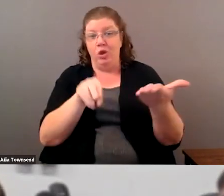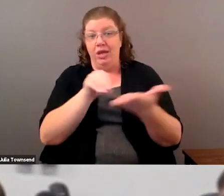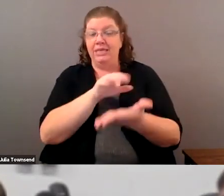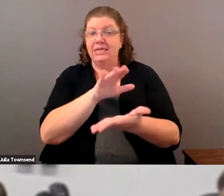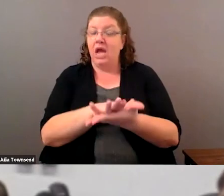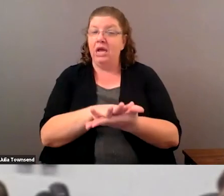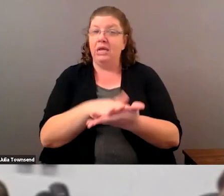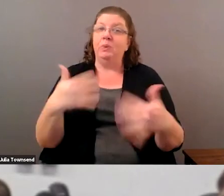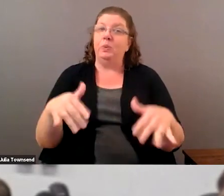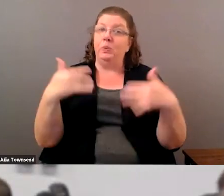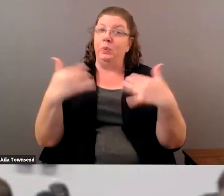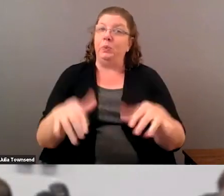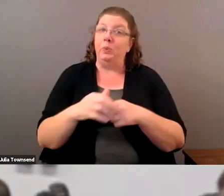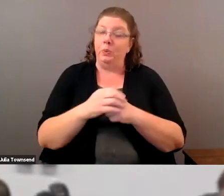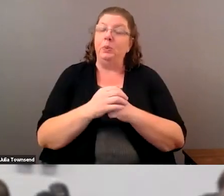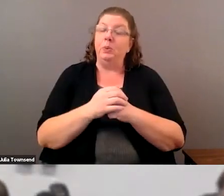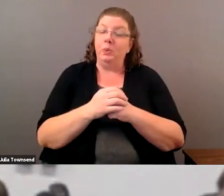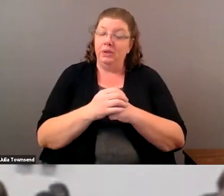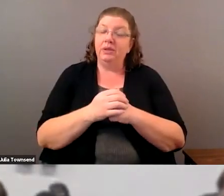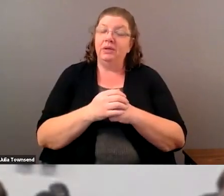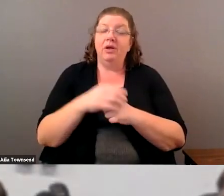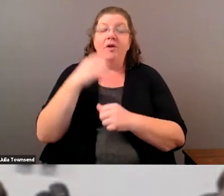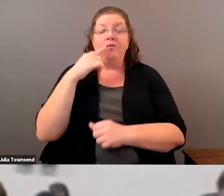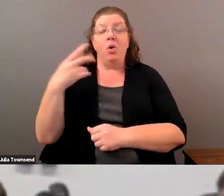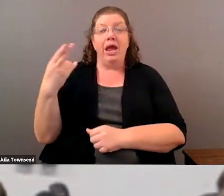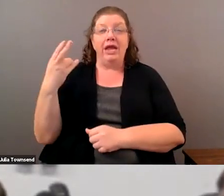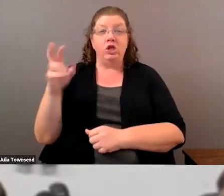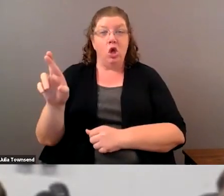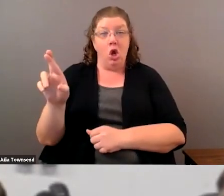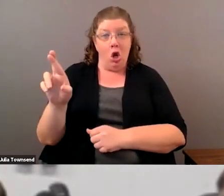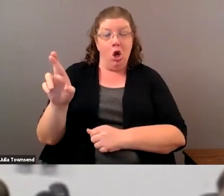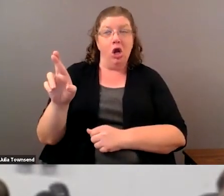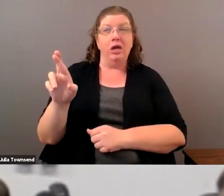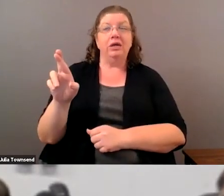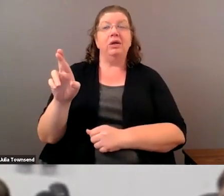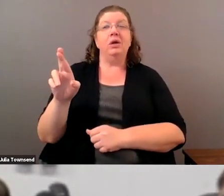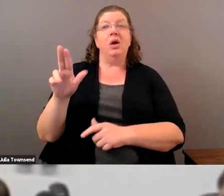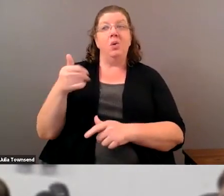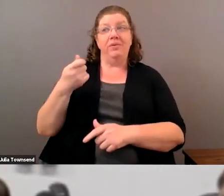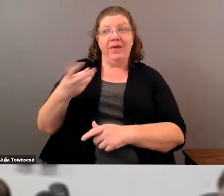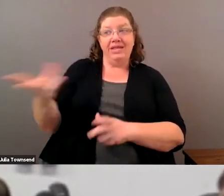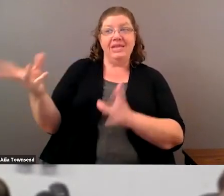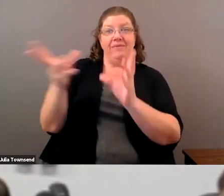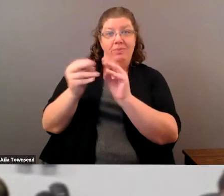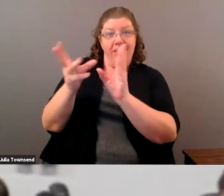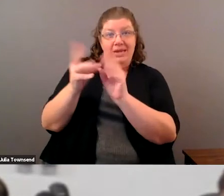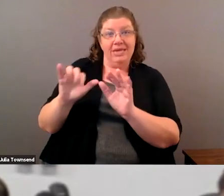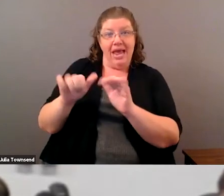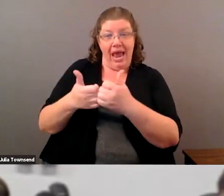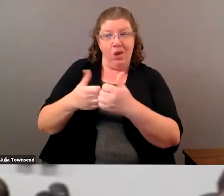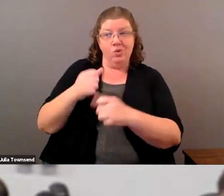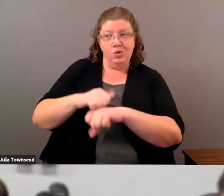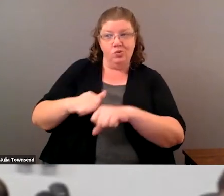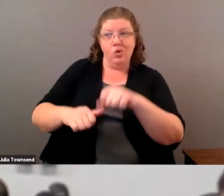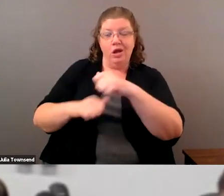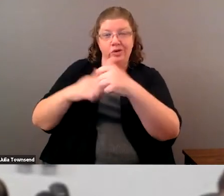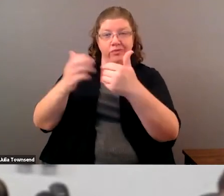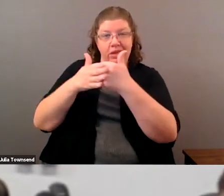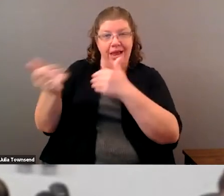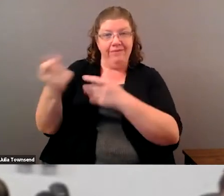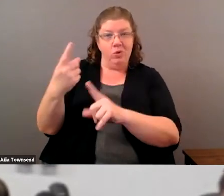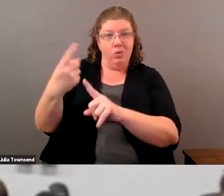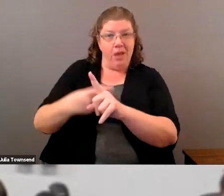And, in terms of HR, we have had several meetings about how we're going to structure ourselves over the next several